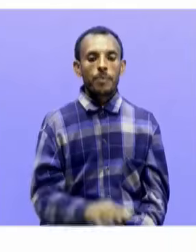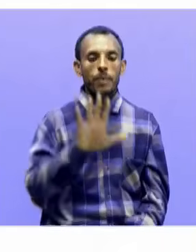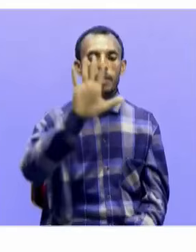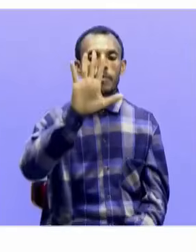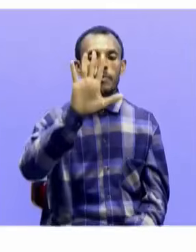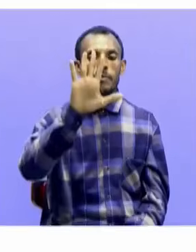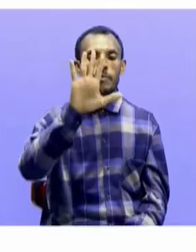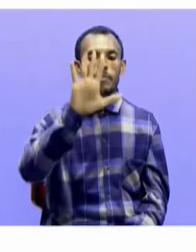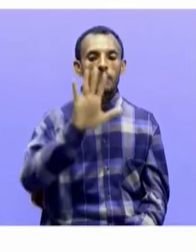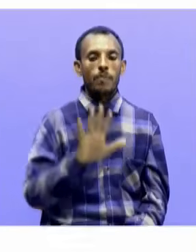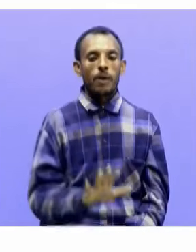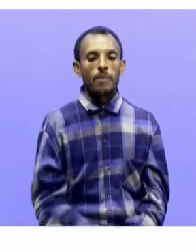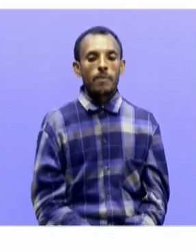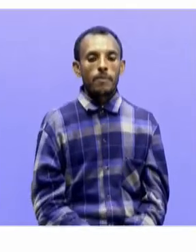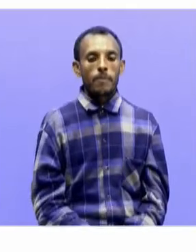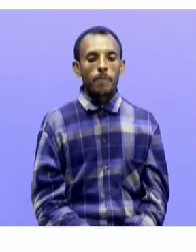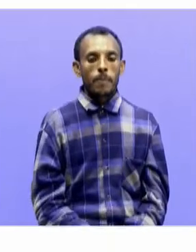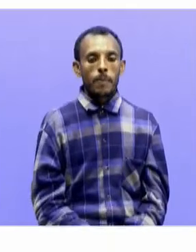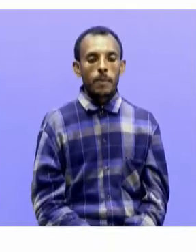5,